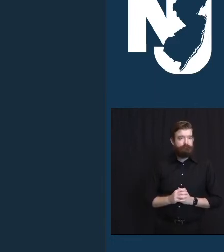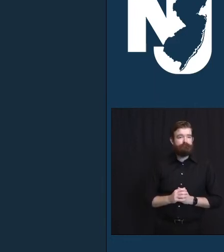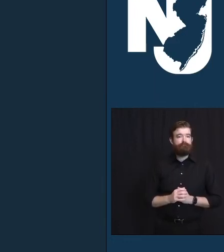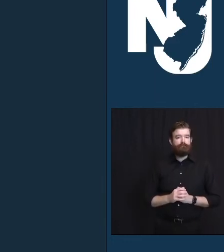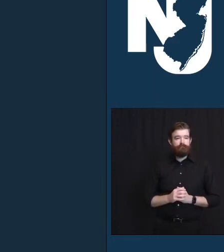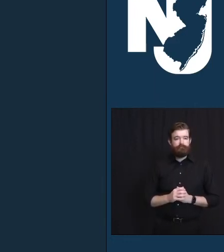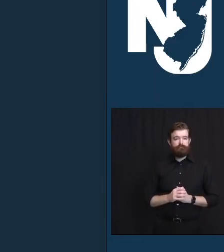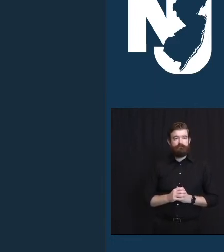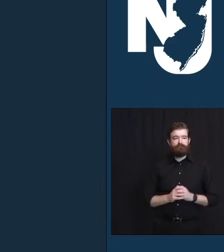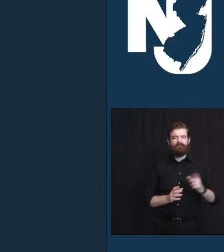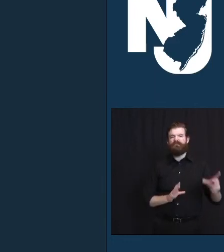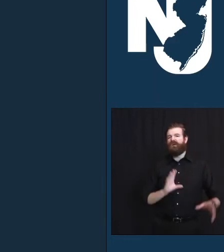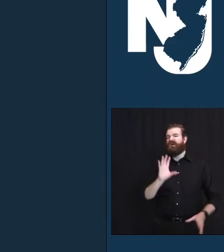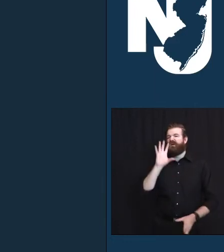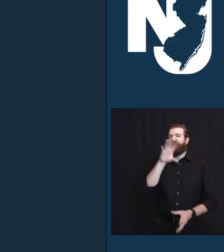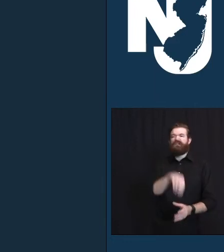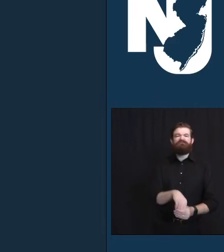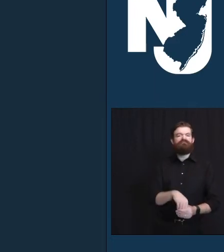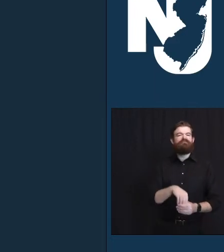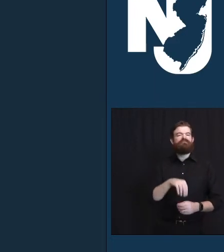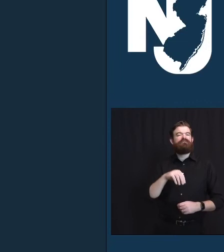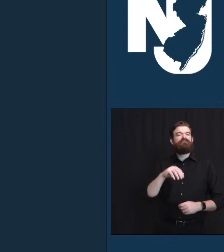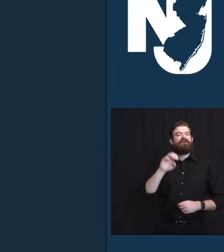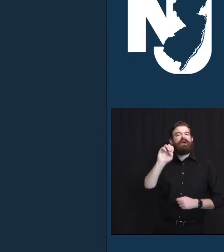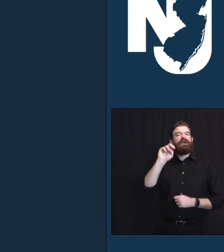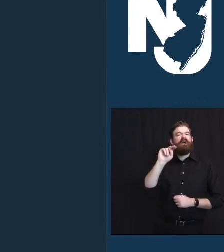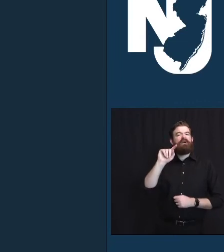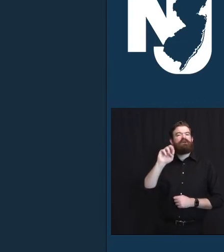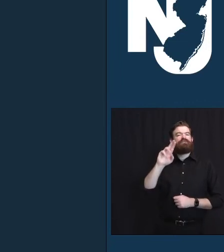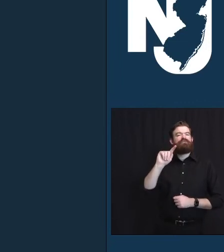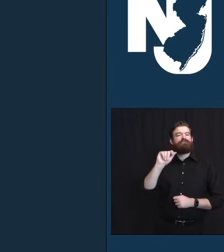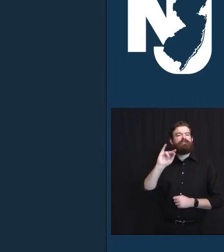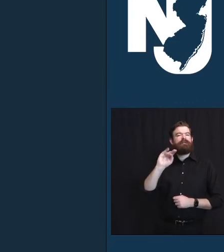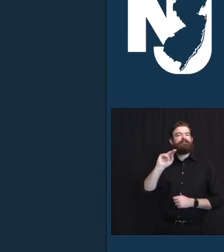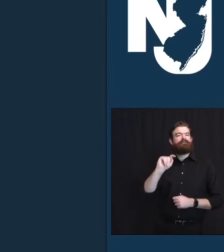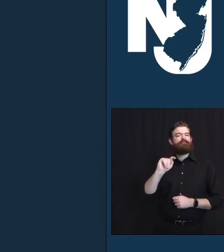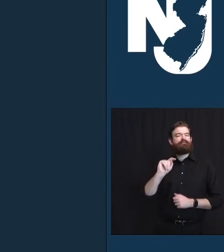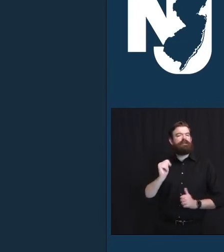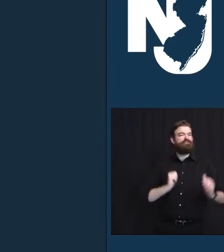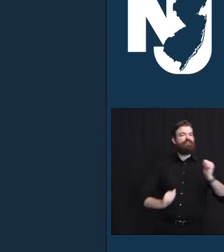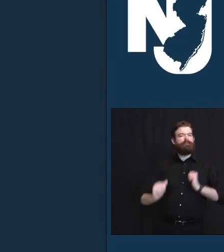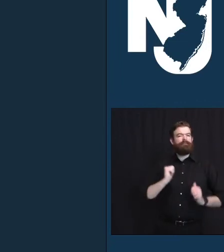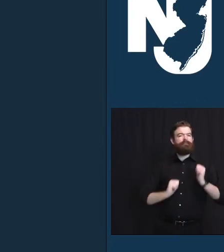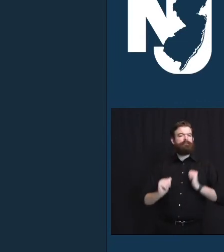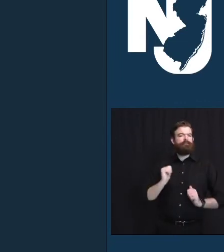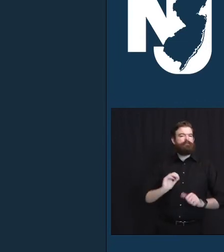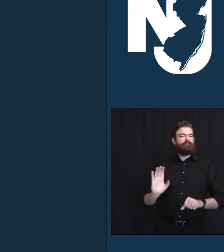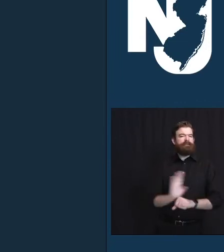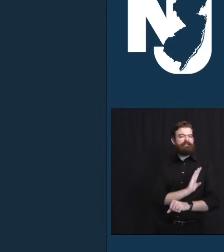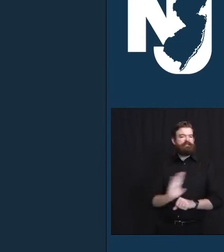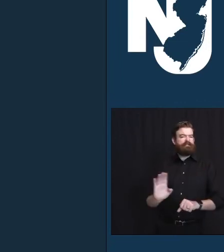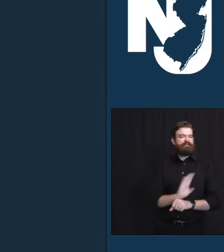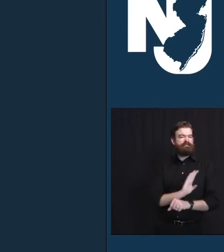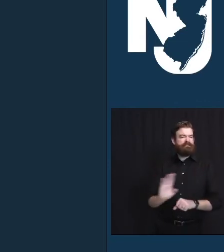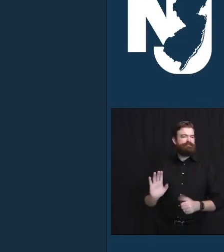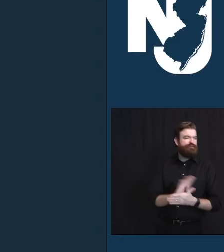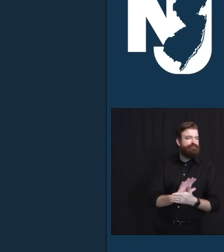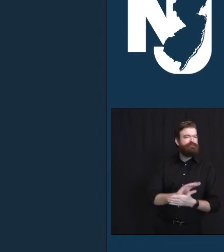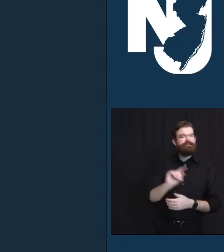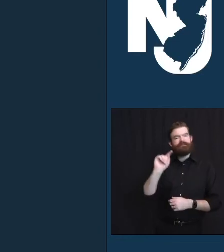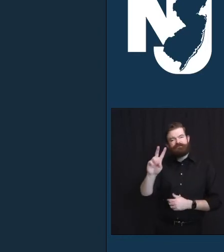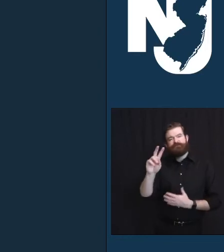movies, television, theater, on and on and on, is a tremendous point of pride for all of us. Shirley spent her career adding to that